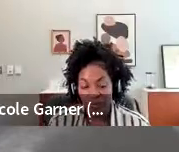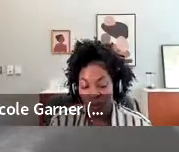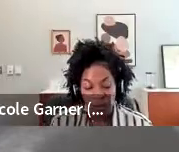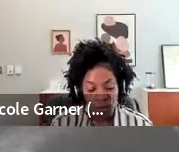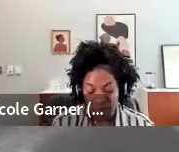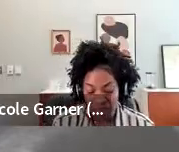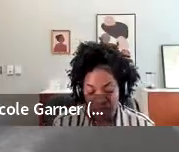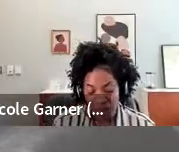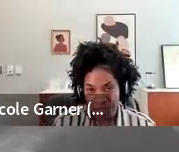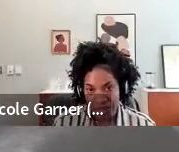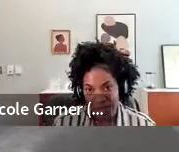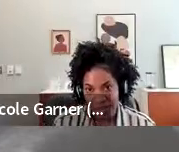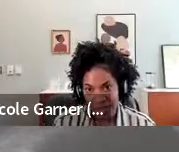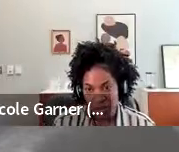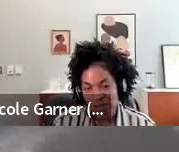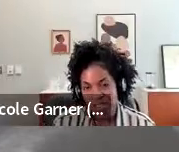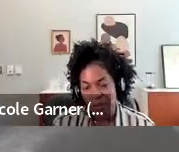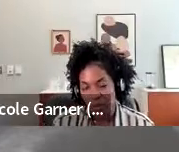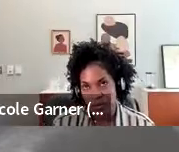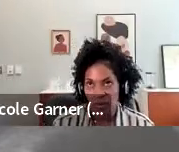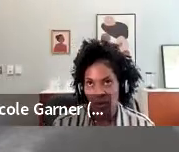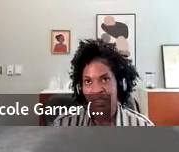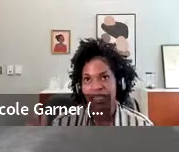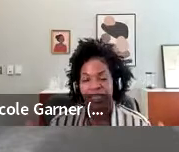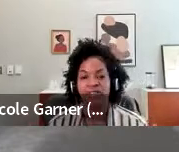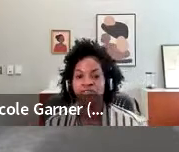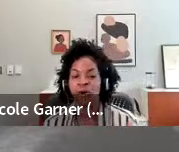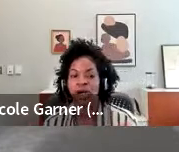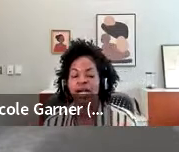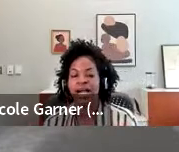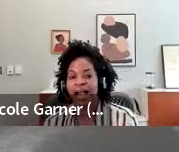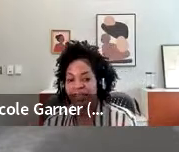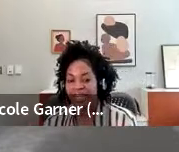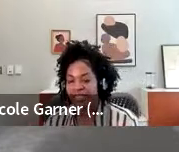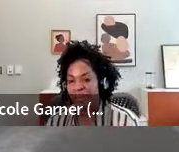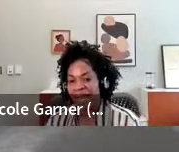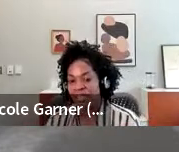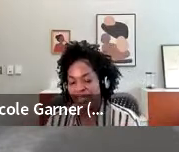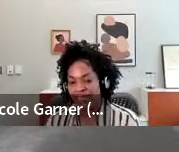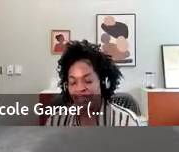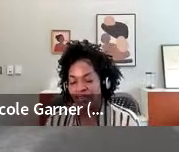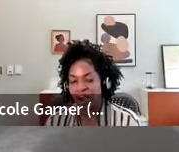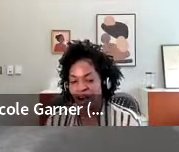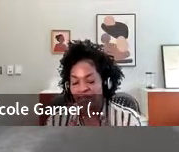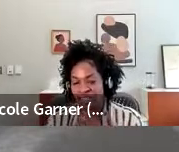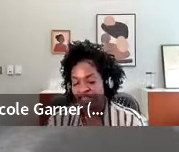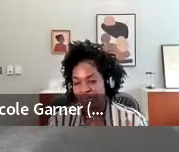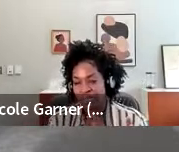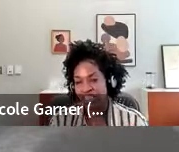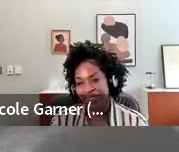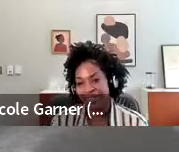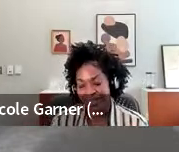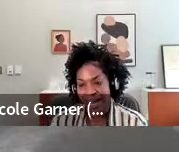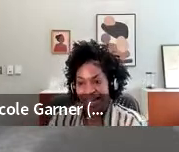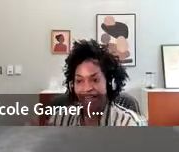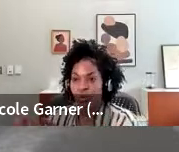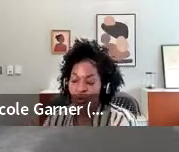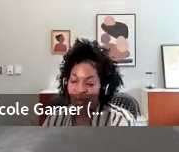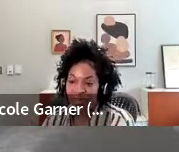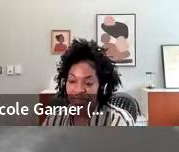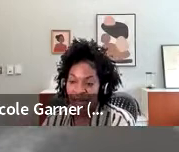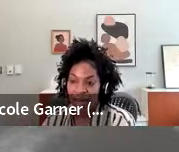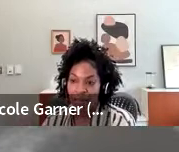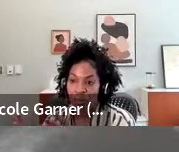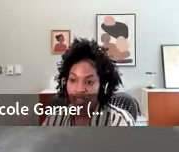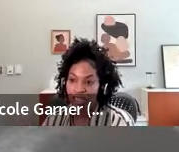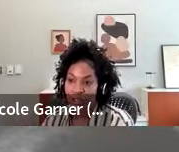Well, we would be, and when you say what are we looking for, I think it's about if our vision and mission align